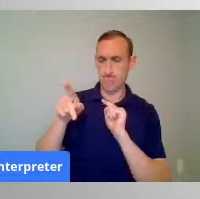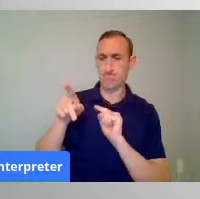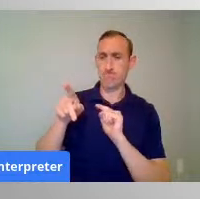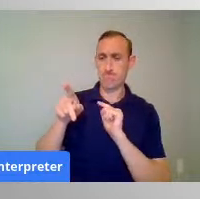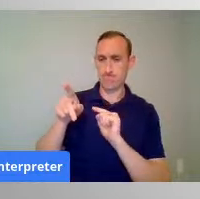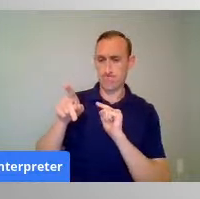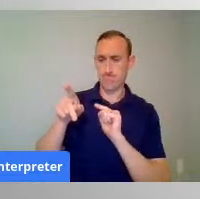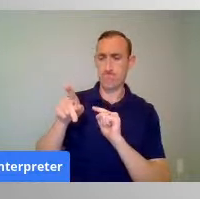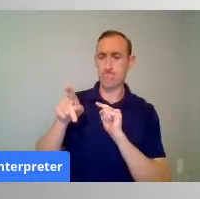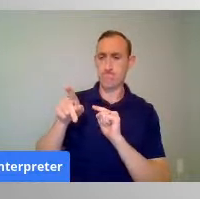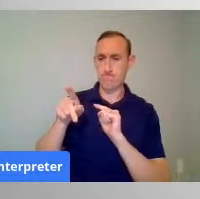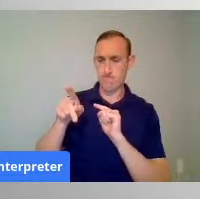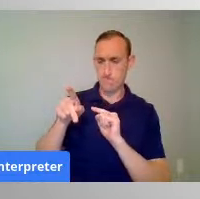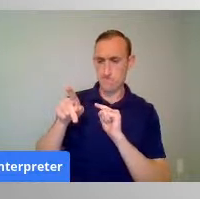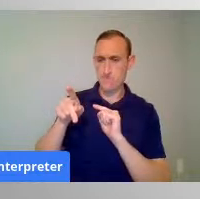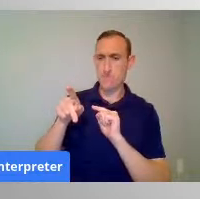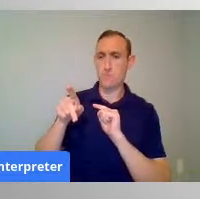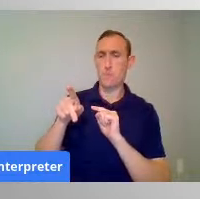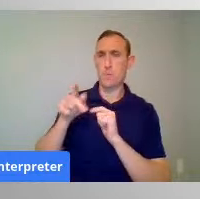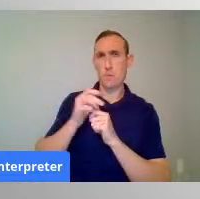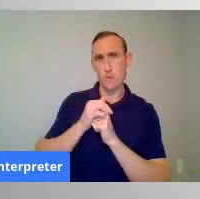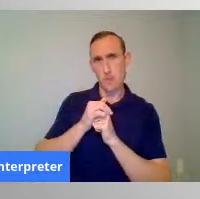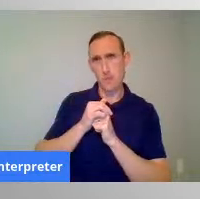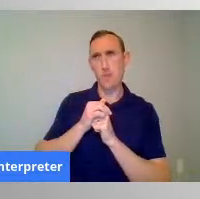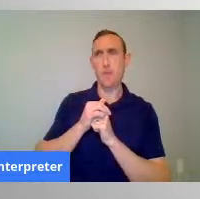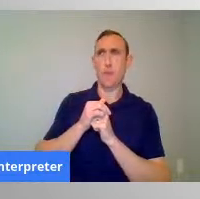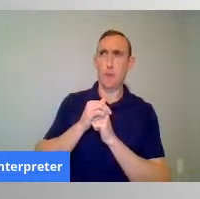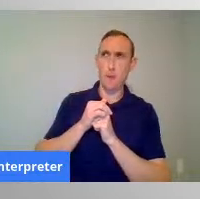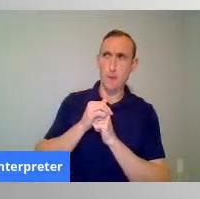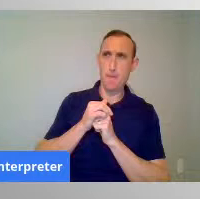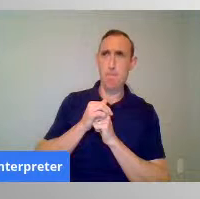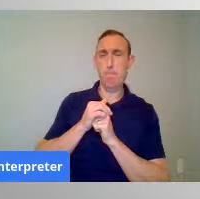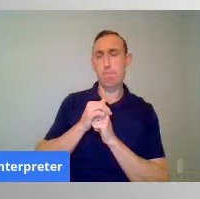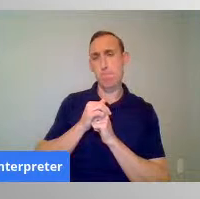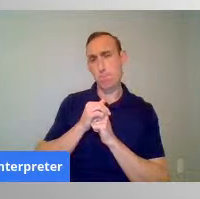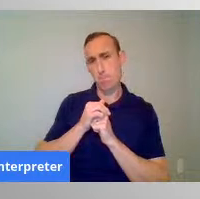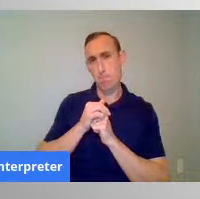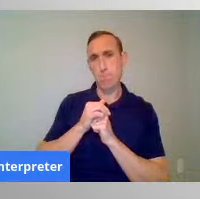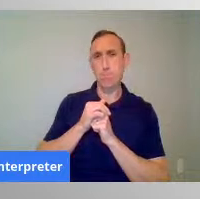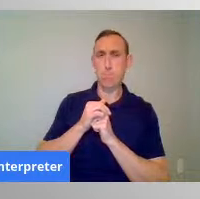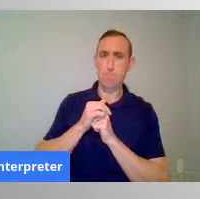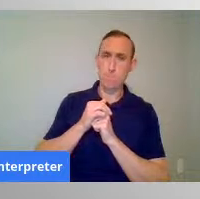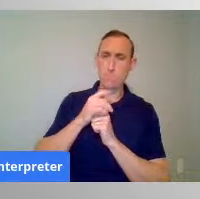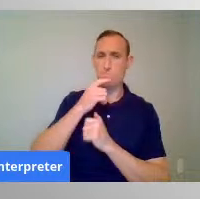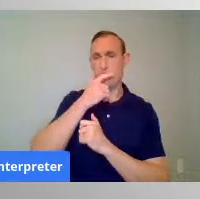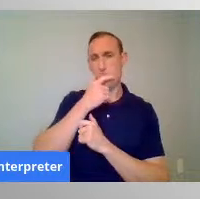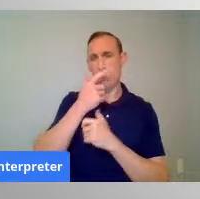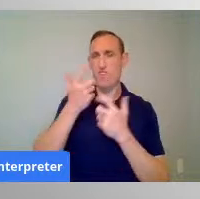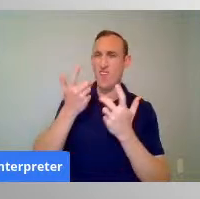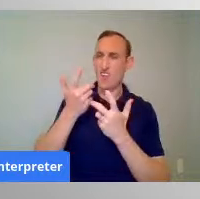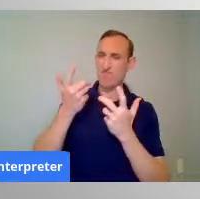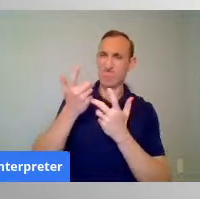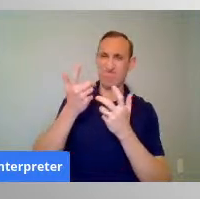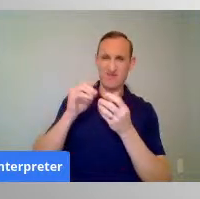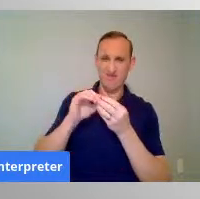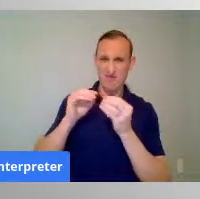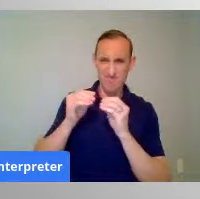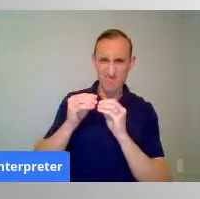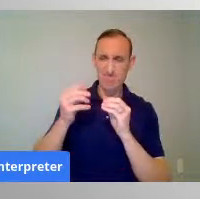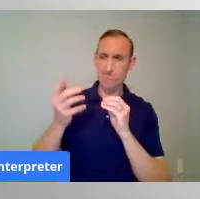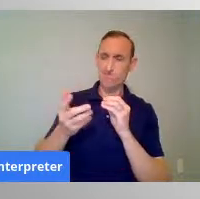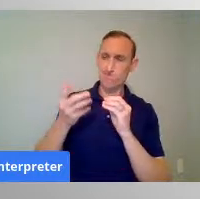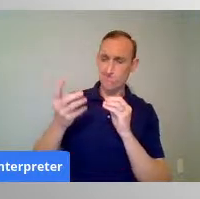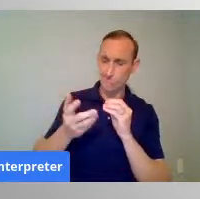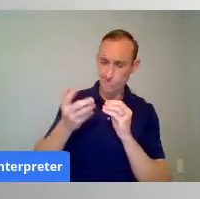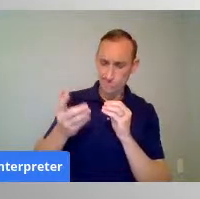it's a challenge in some of our schools, but what are the numbers that we've, and you may have said this, but